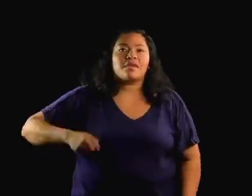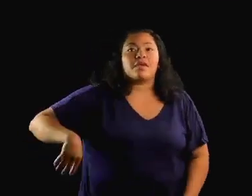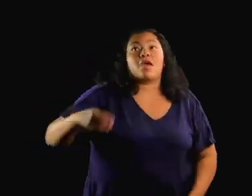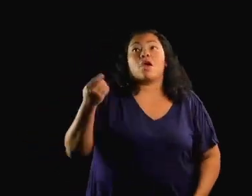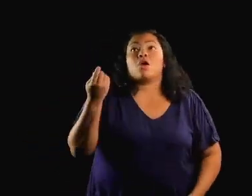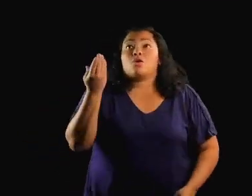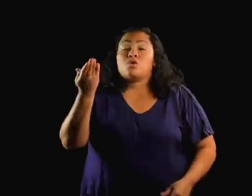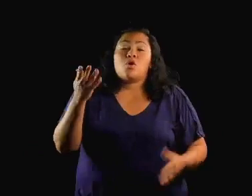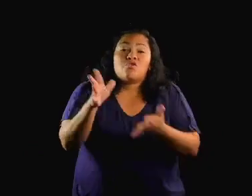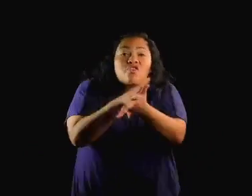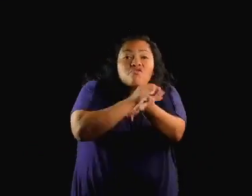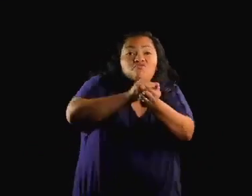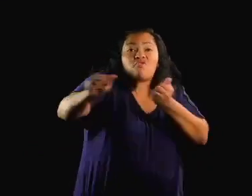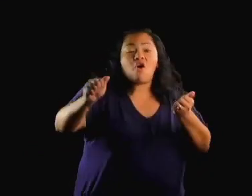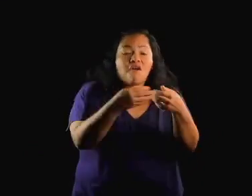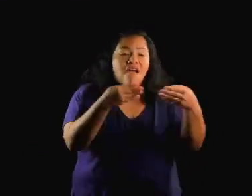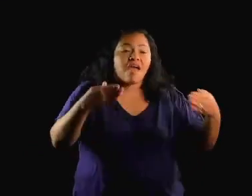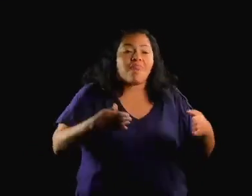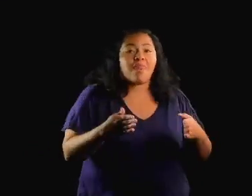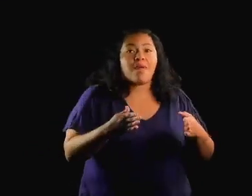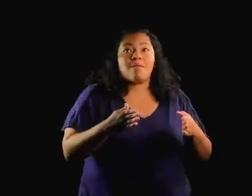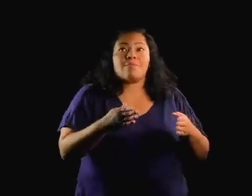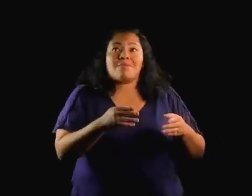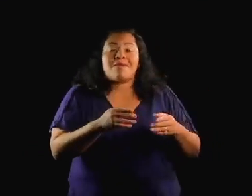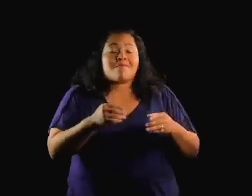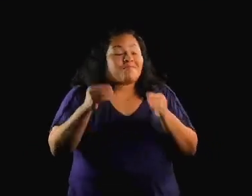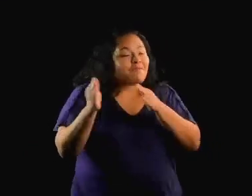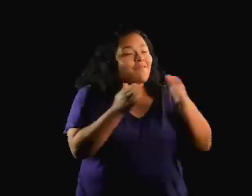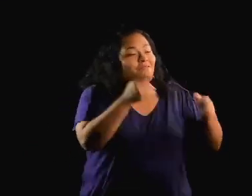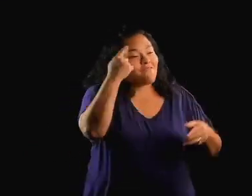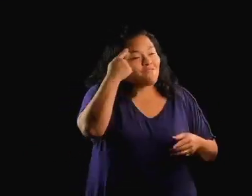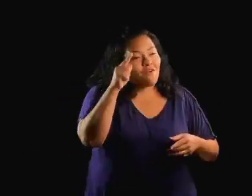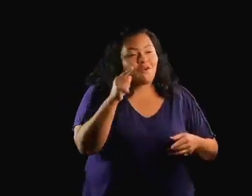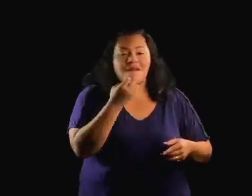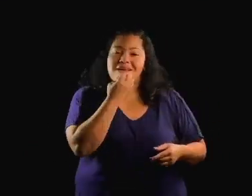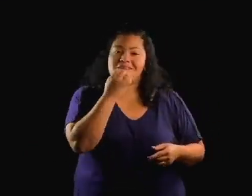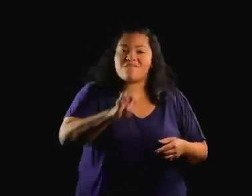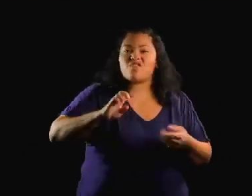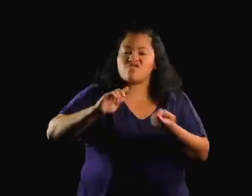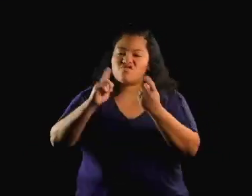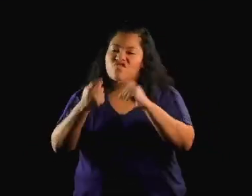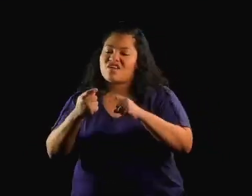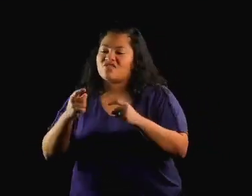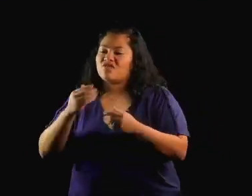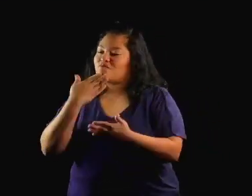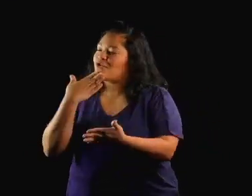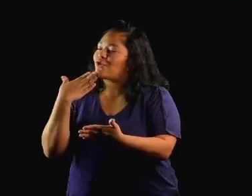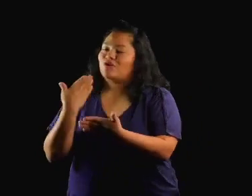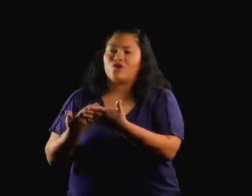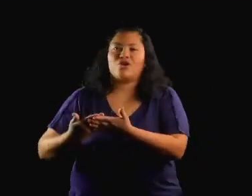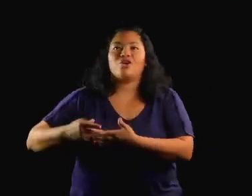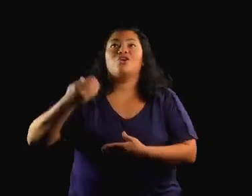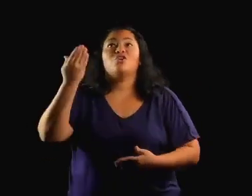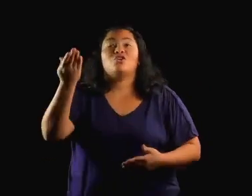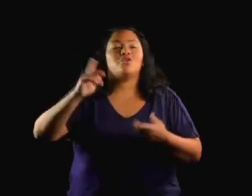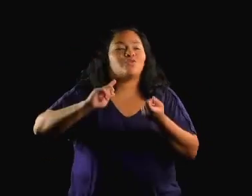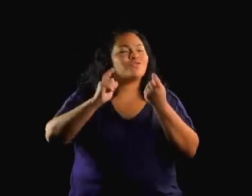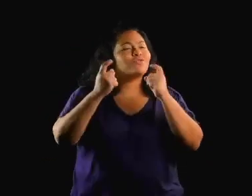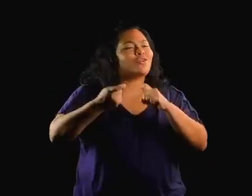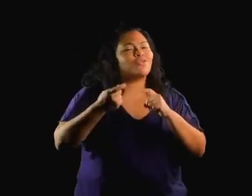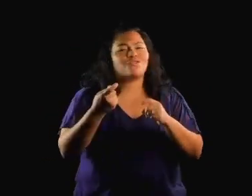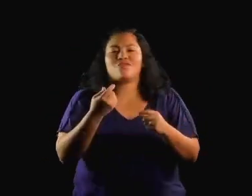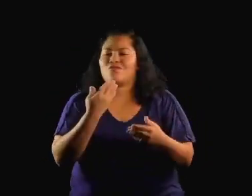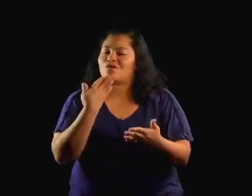You take what the enemy meant for evil and you turn it for good. Turn